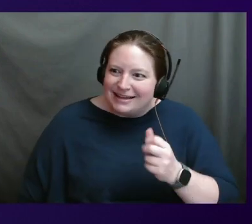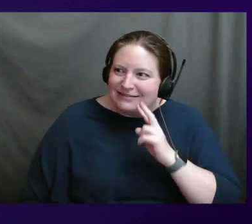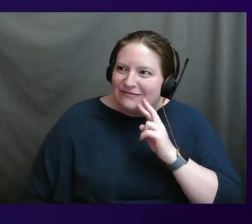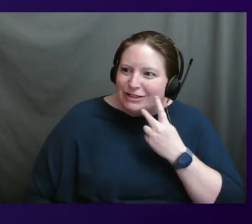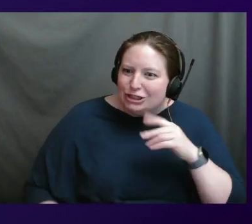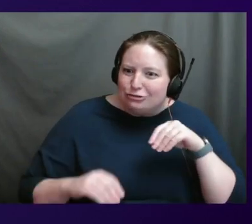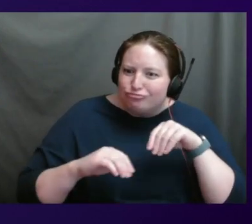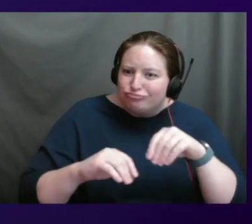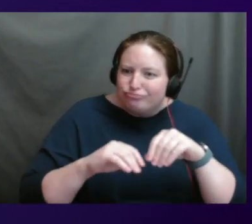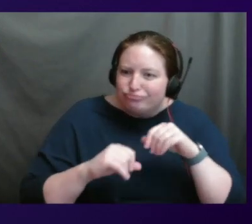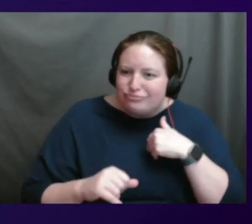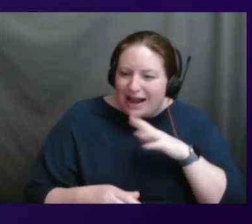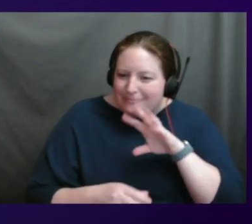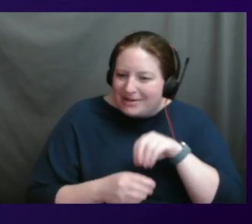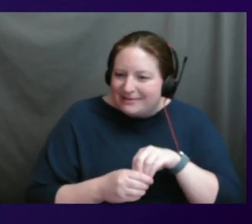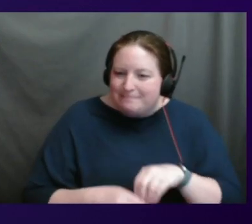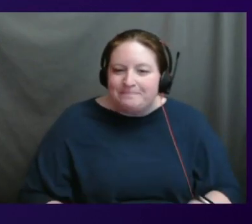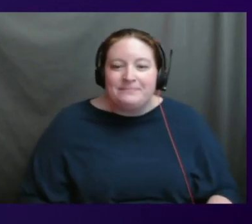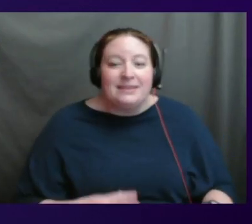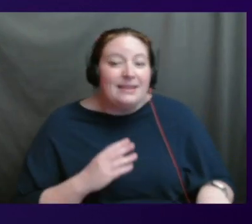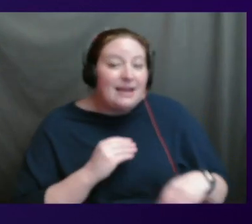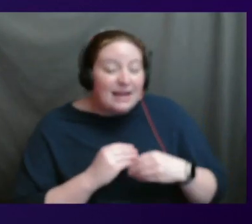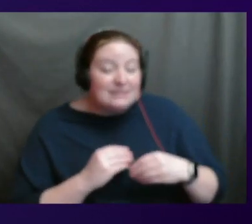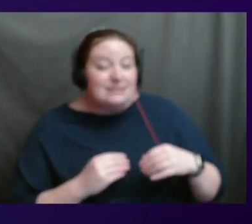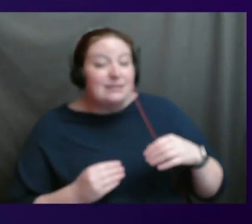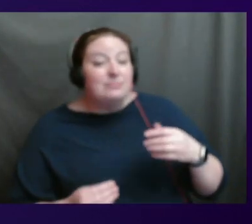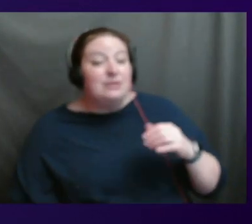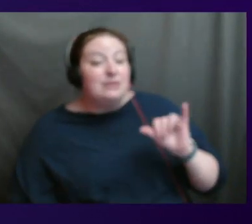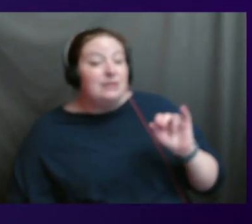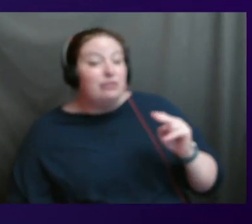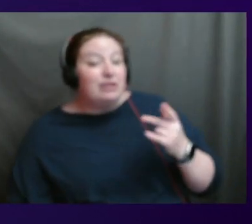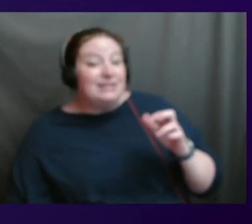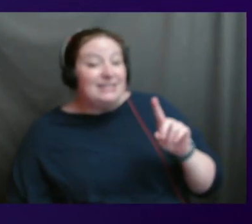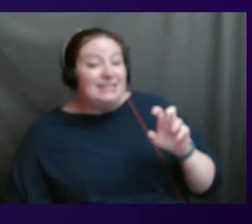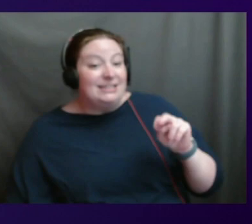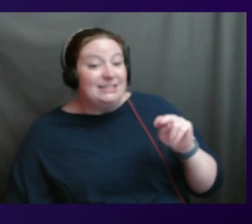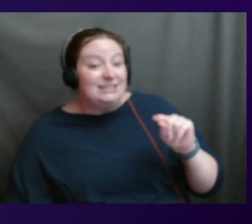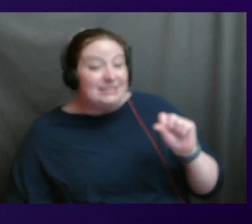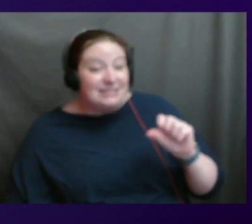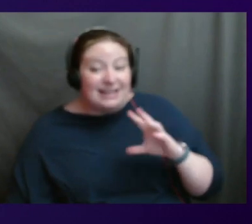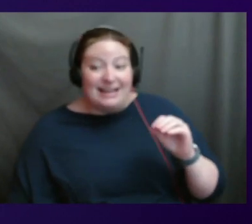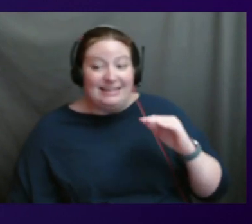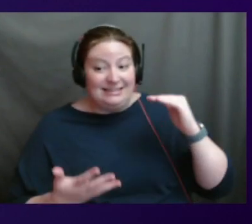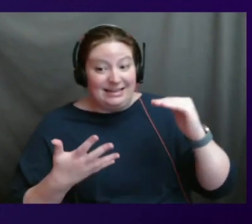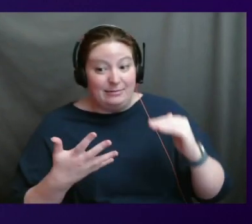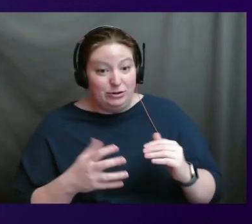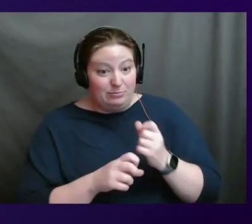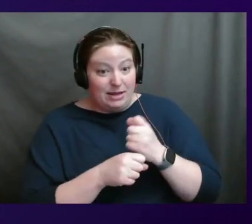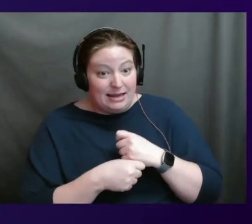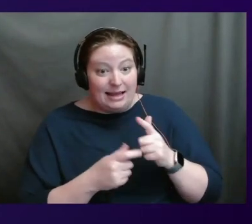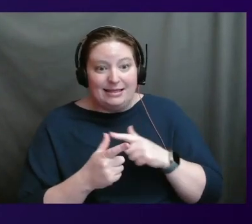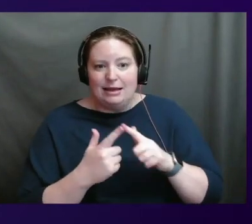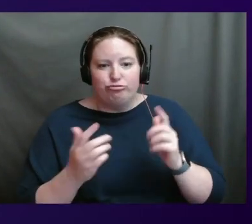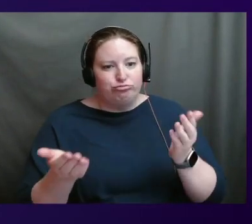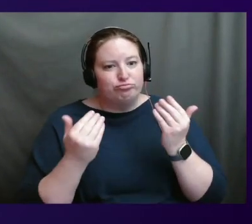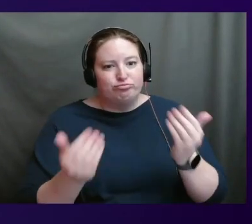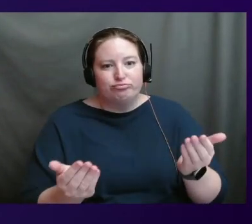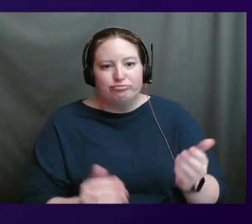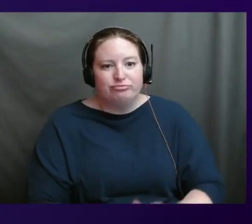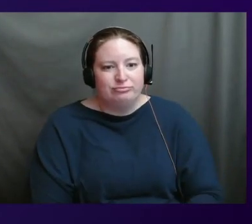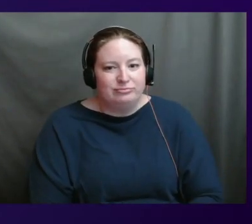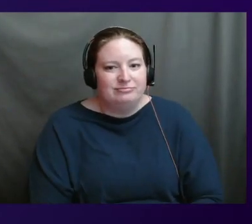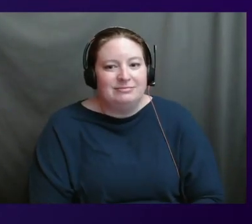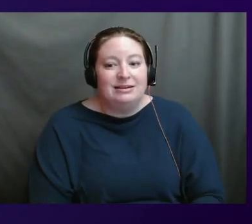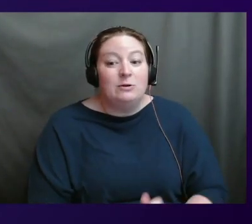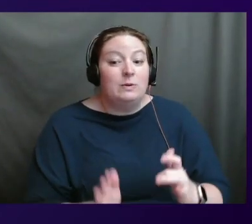I'm in. Let's throw in some ingredients, and then we'll throw in some steps to make this, and I think we'll be off to the races. So I have this set up. When I click